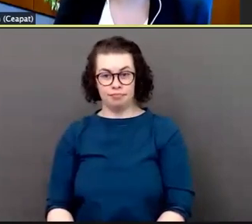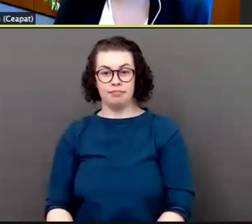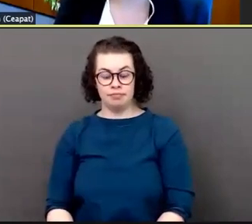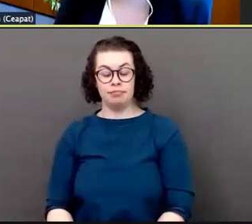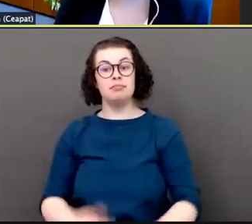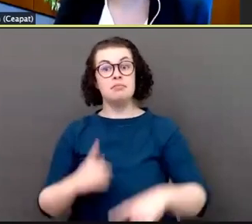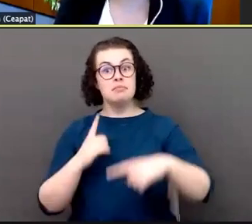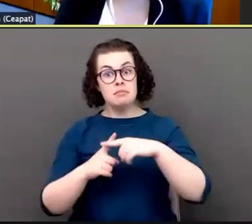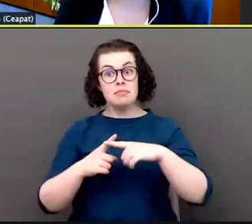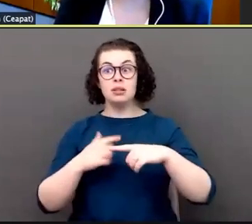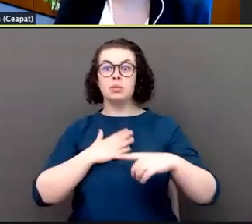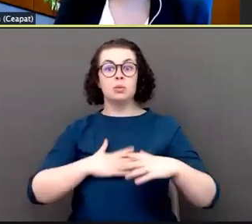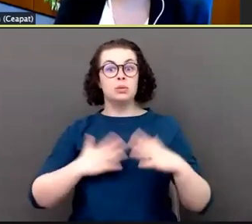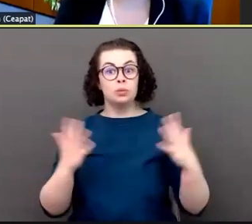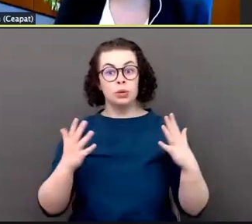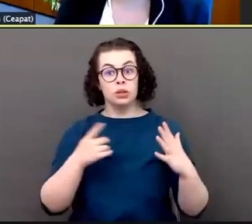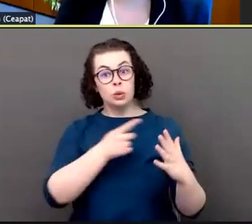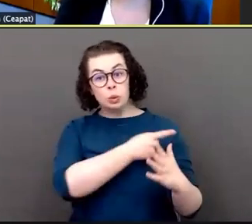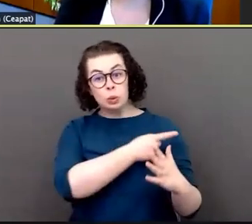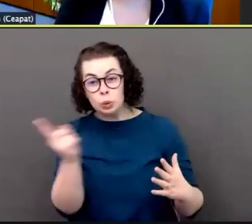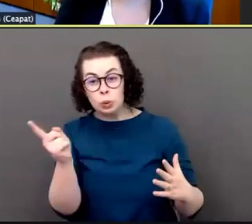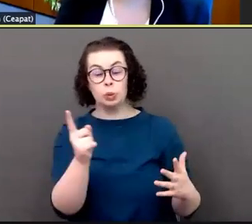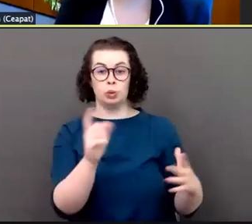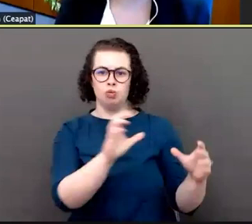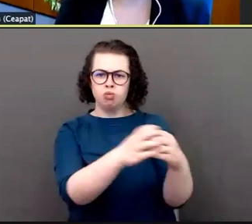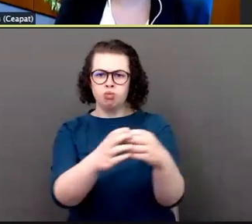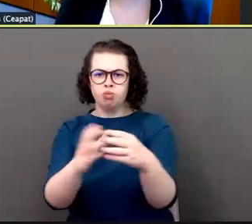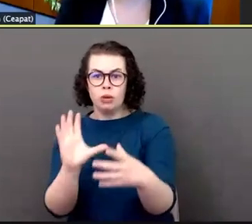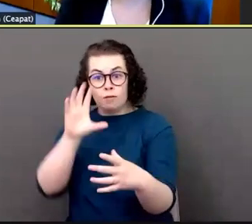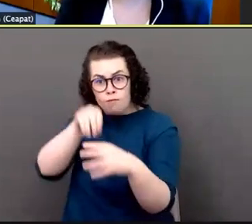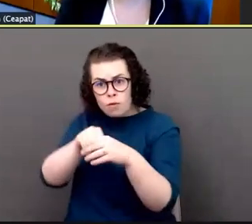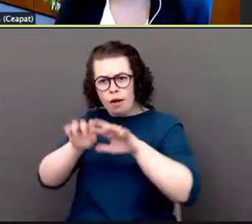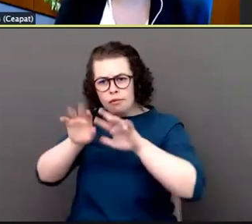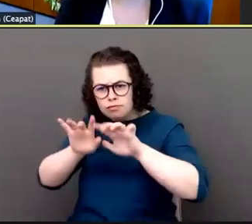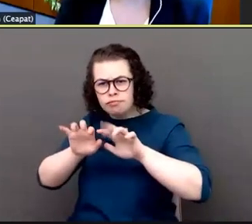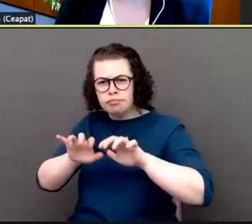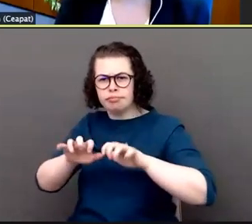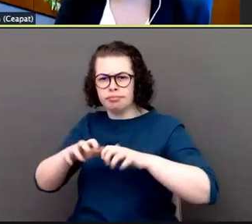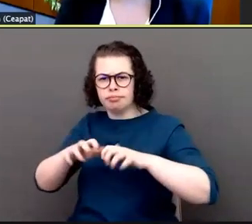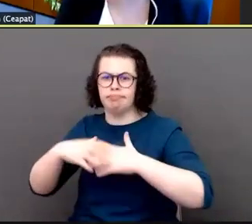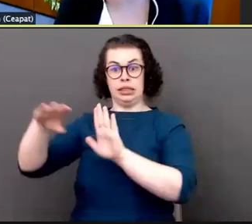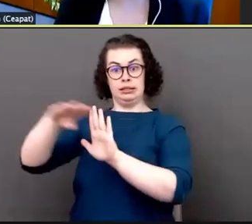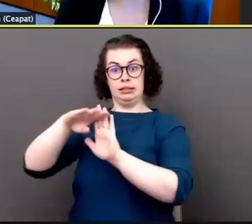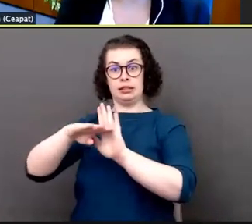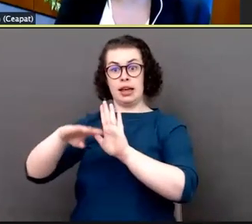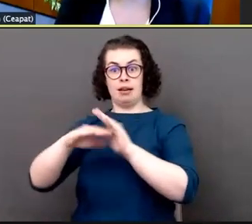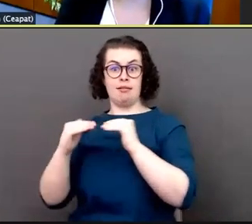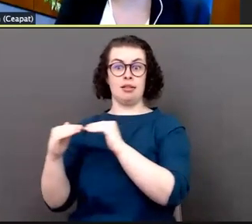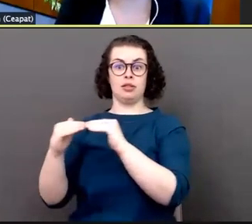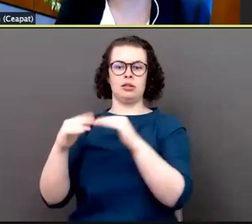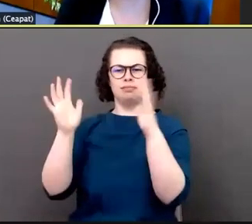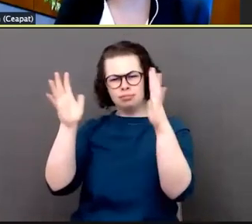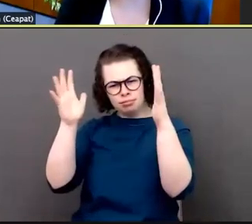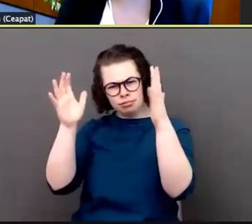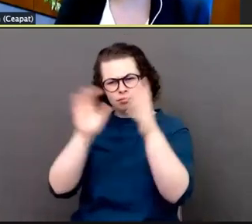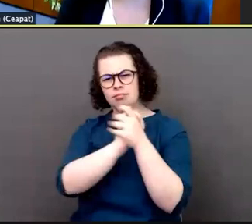congratulate everyone who participated in the development of this standard, and to thank you for the